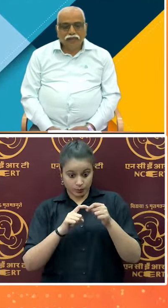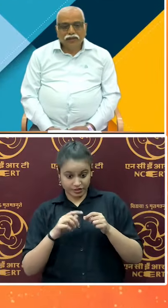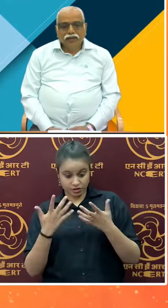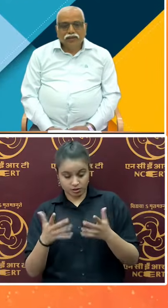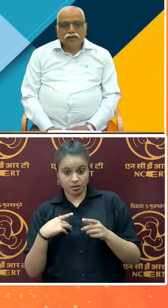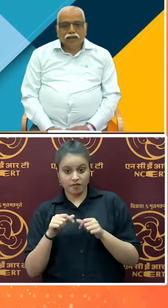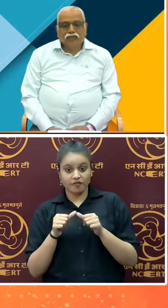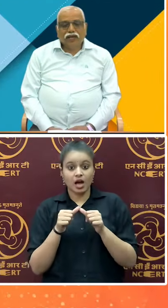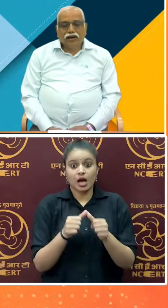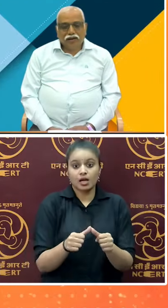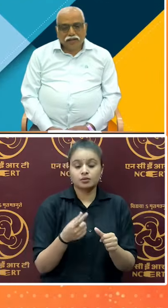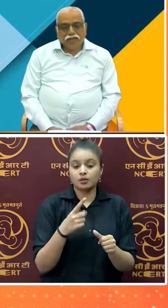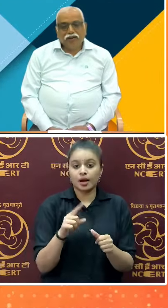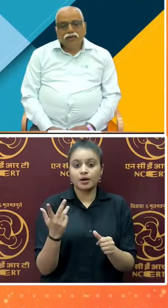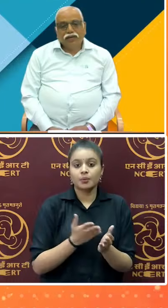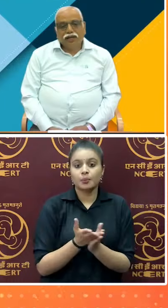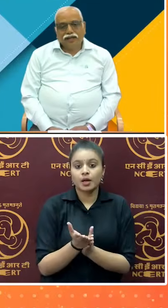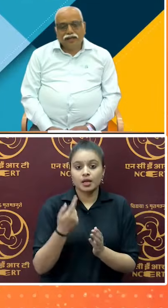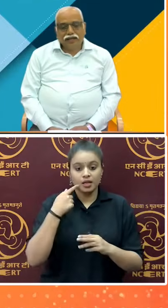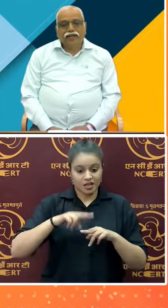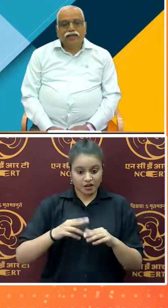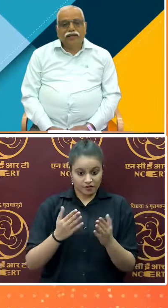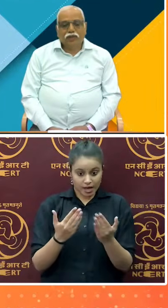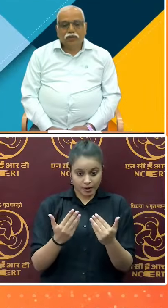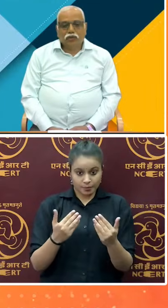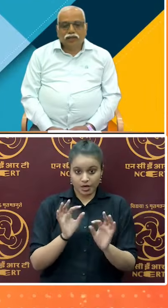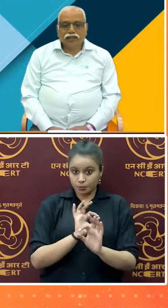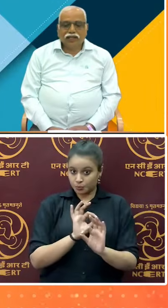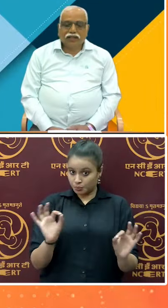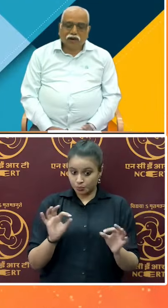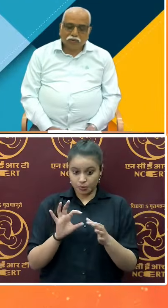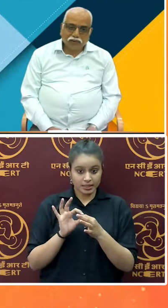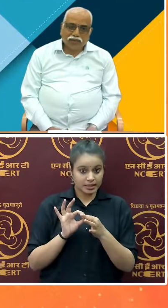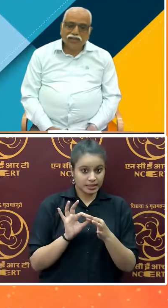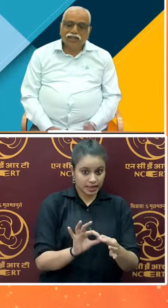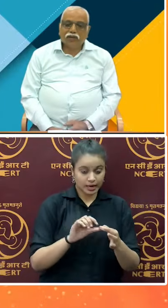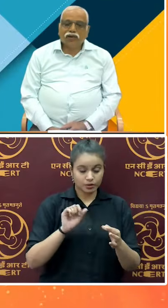asked. So if they are not able to interlink with what is